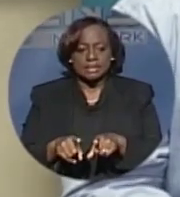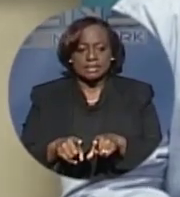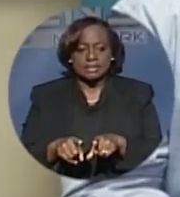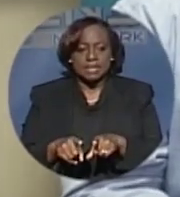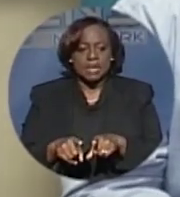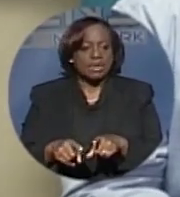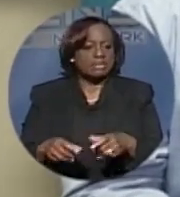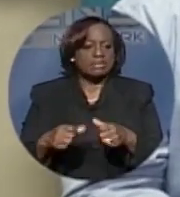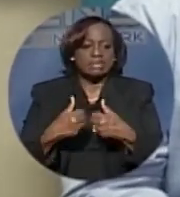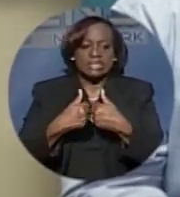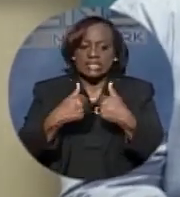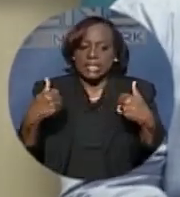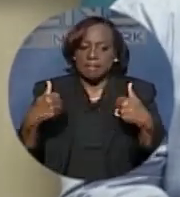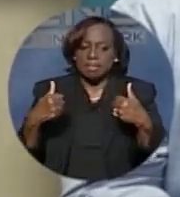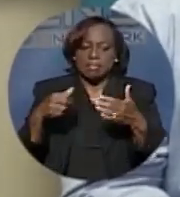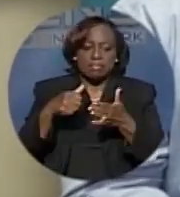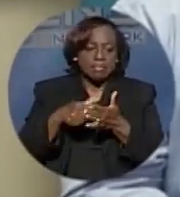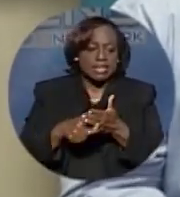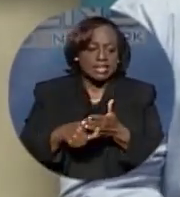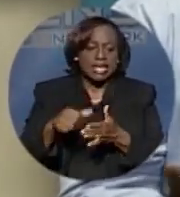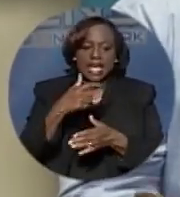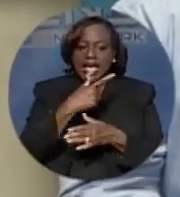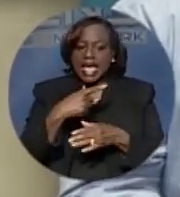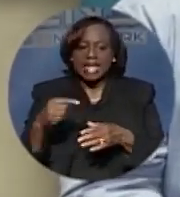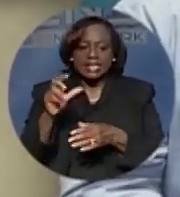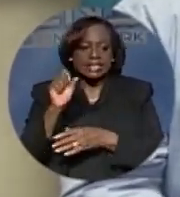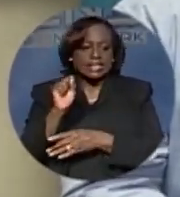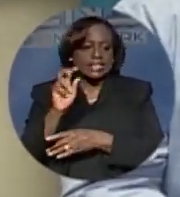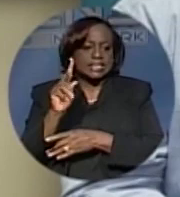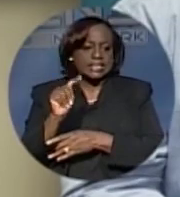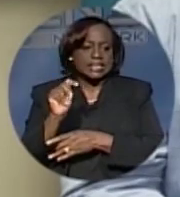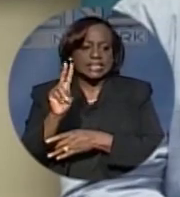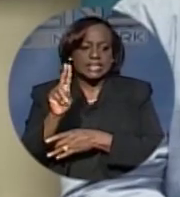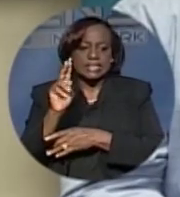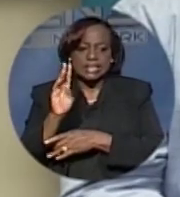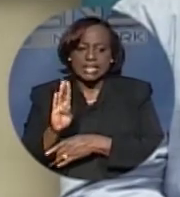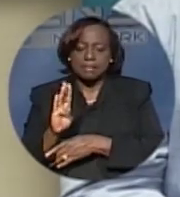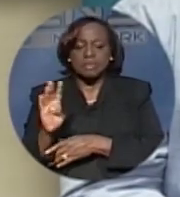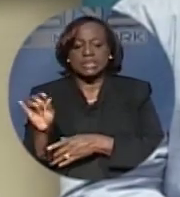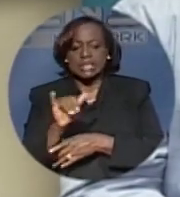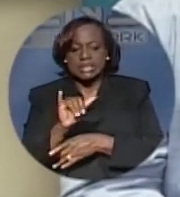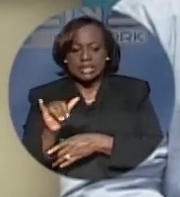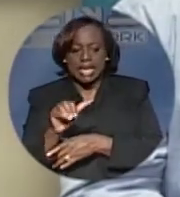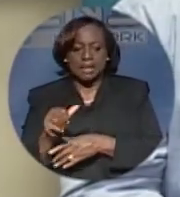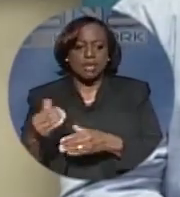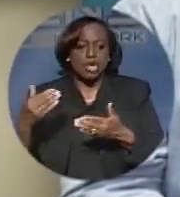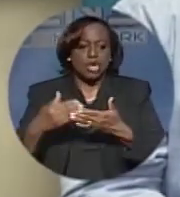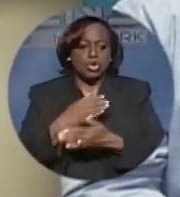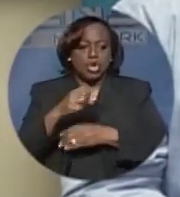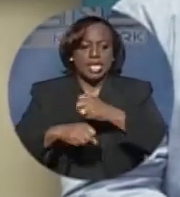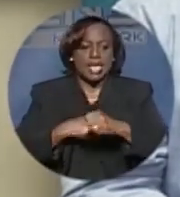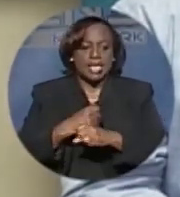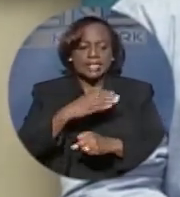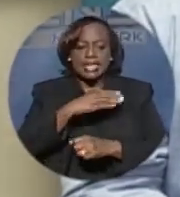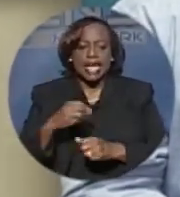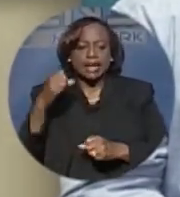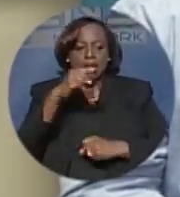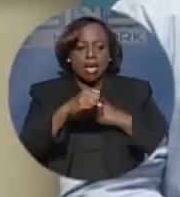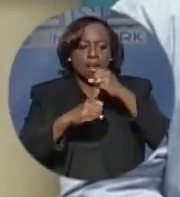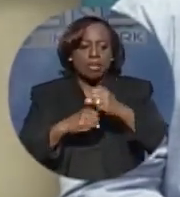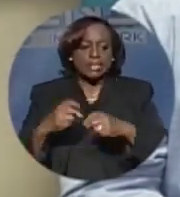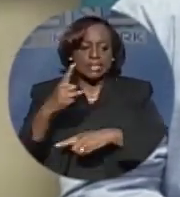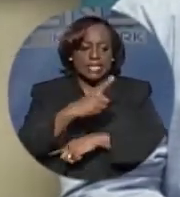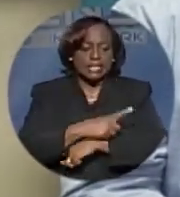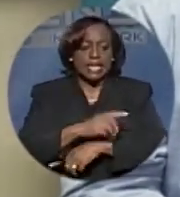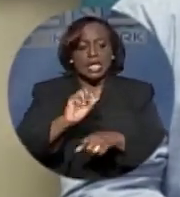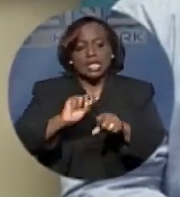a separate printer and print stock for New Year's Day than it is for Boxing Day. And so again, like I said, we're going to speak with the ticketing company to see